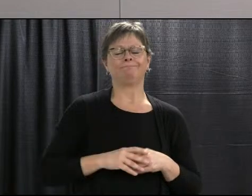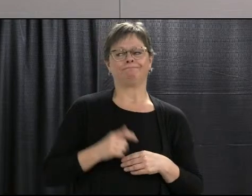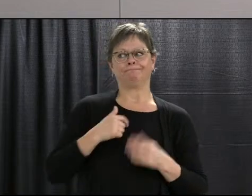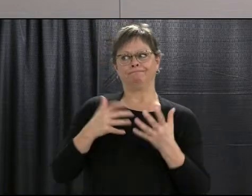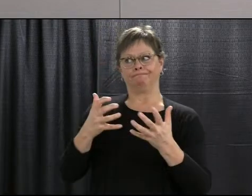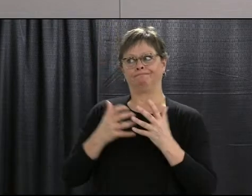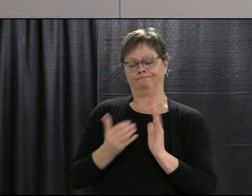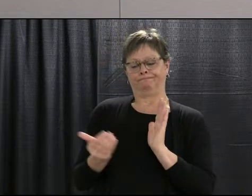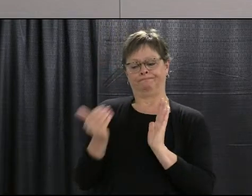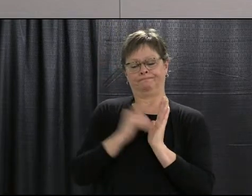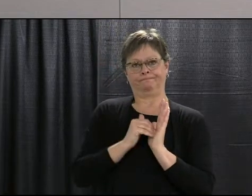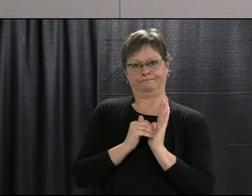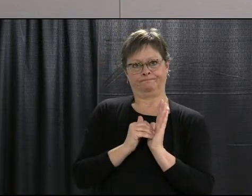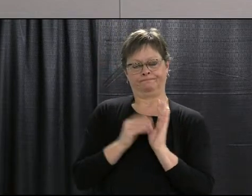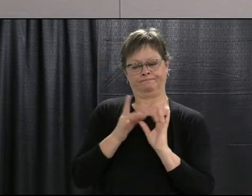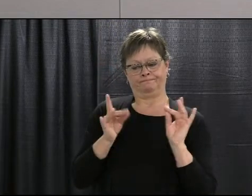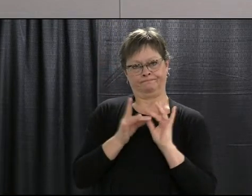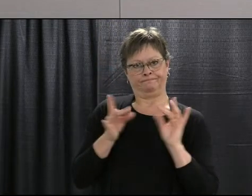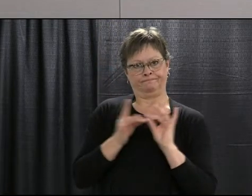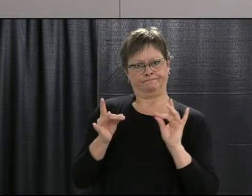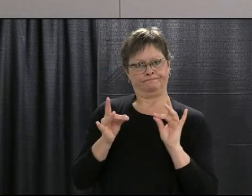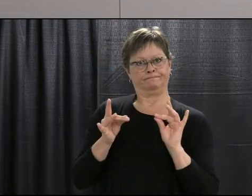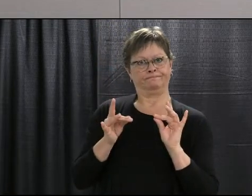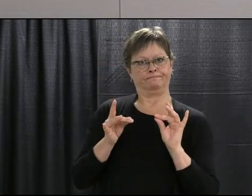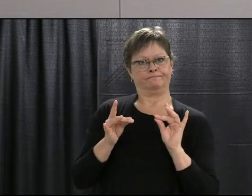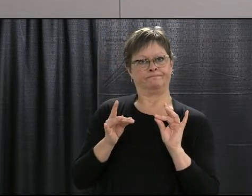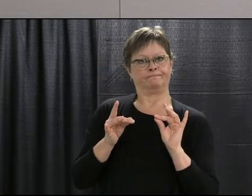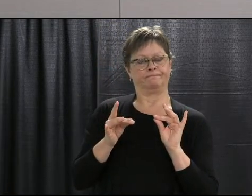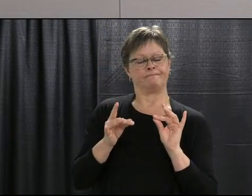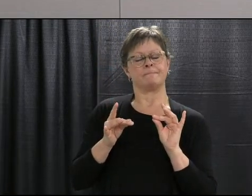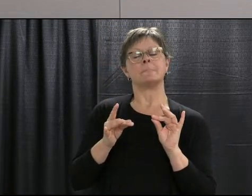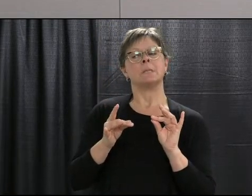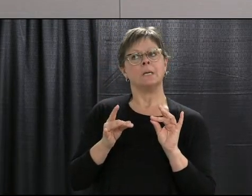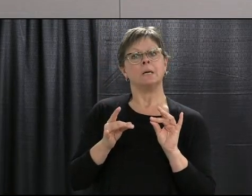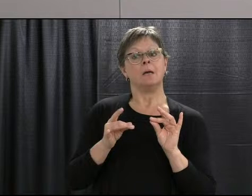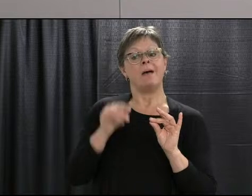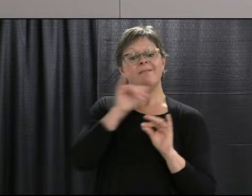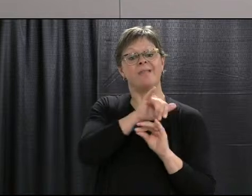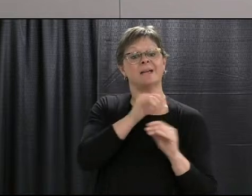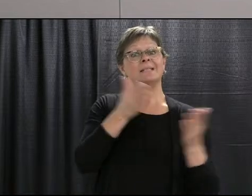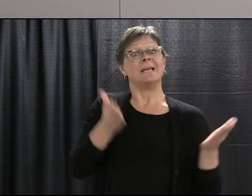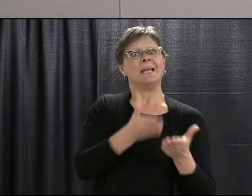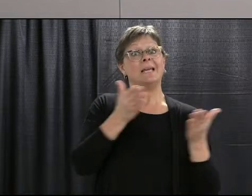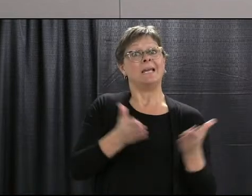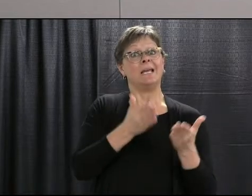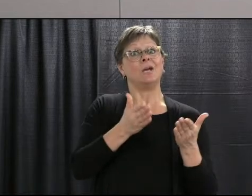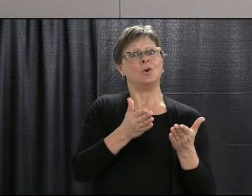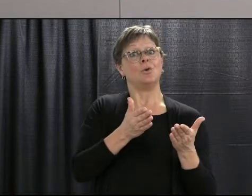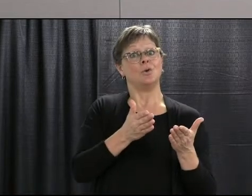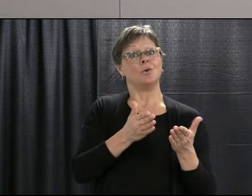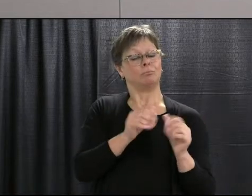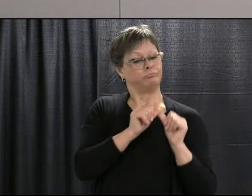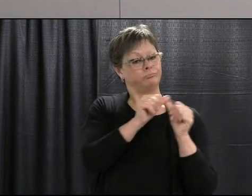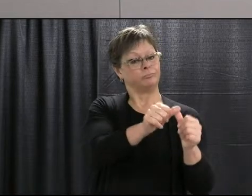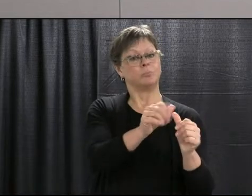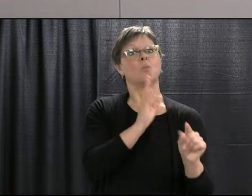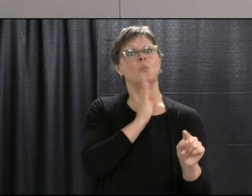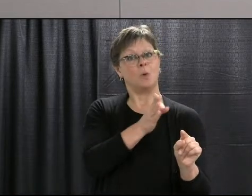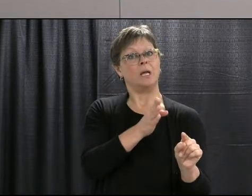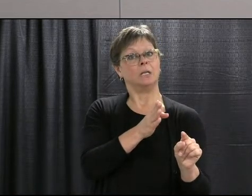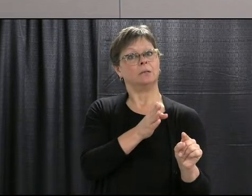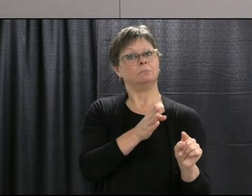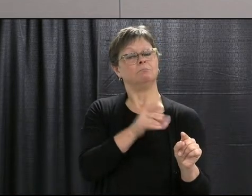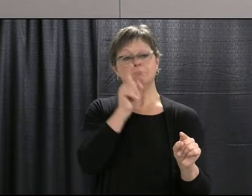at the last action update. It's here to stay. We've got to buy into it. It fills